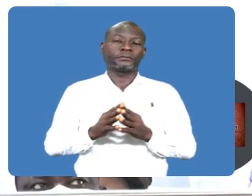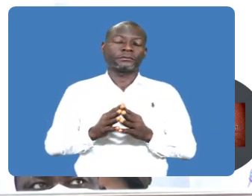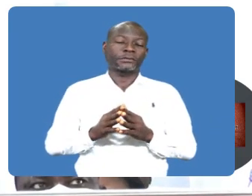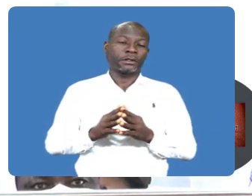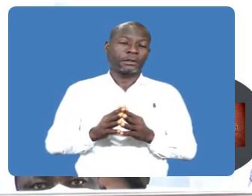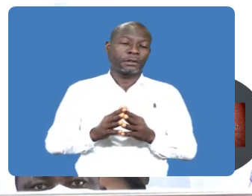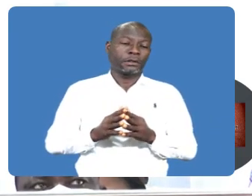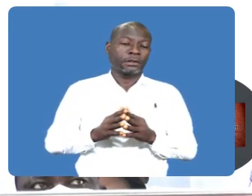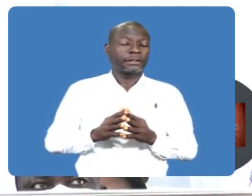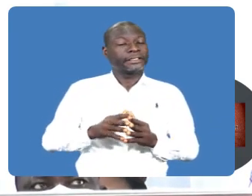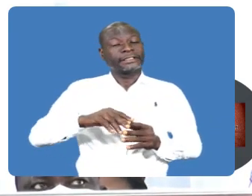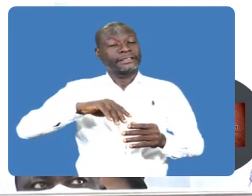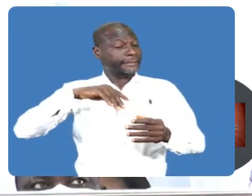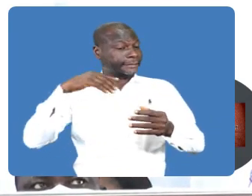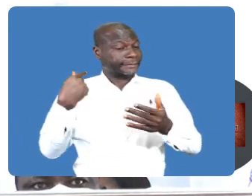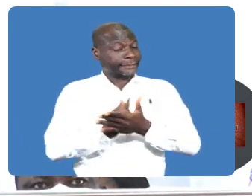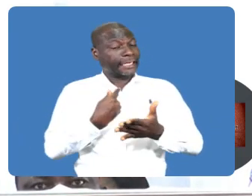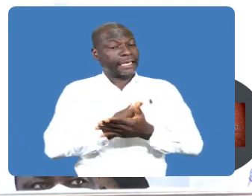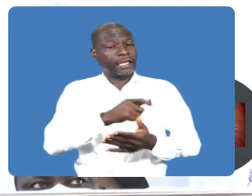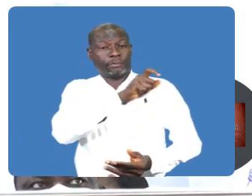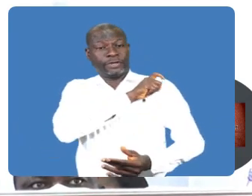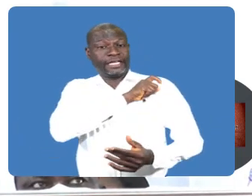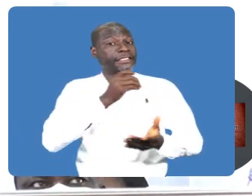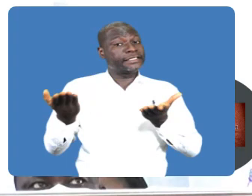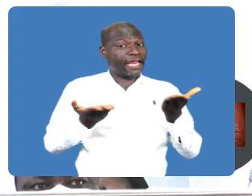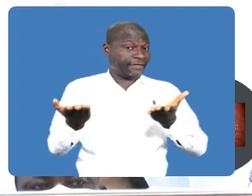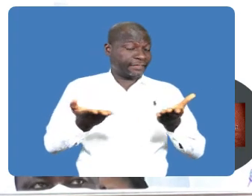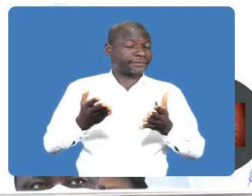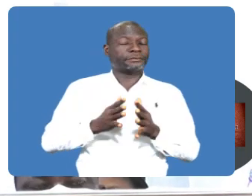of course, from the Ghana Police Service,